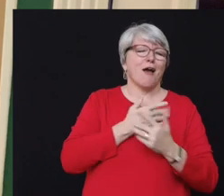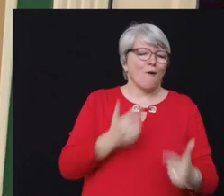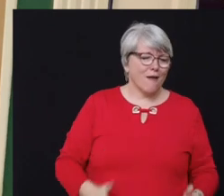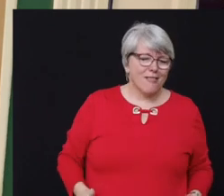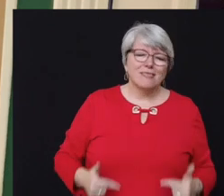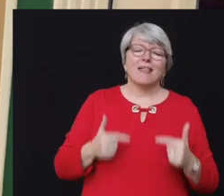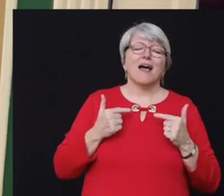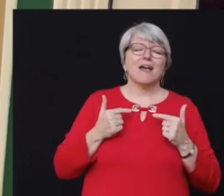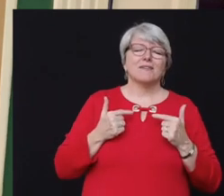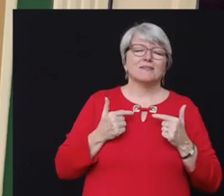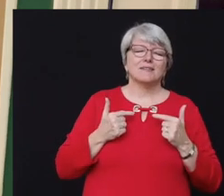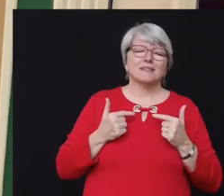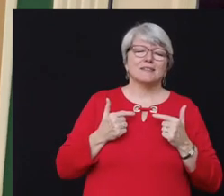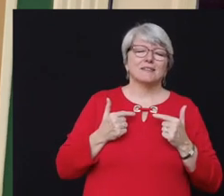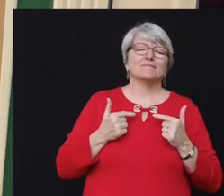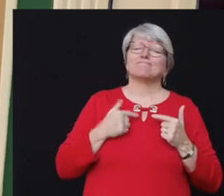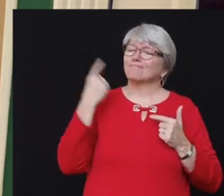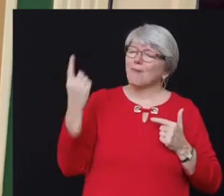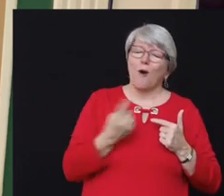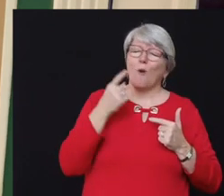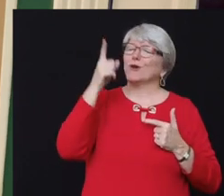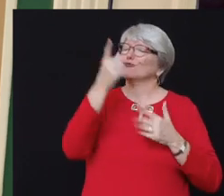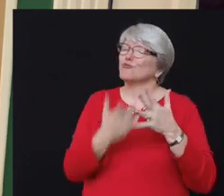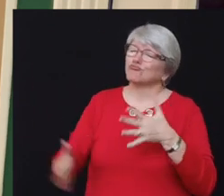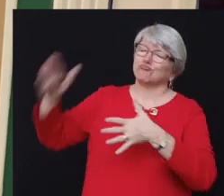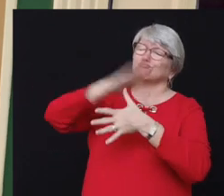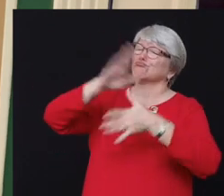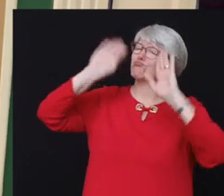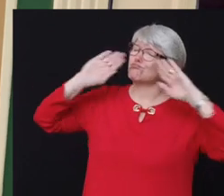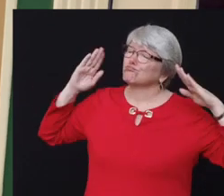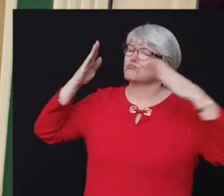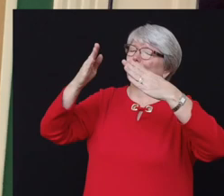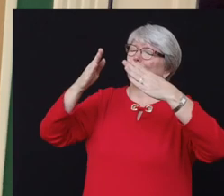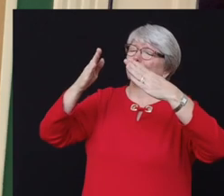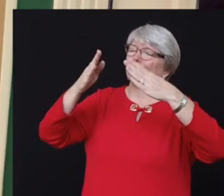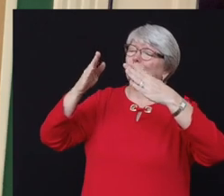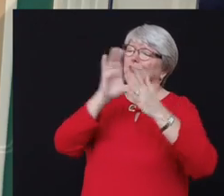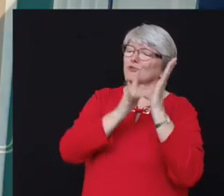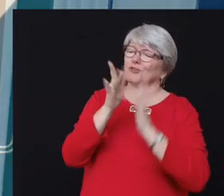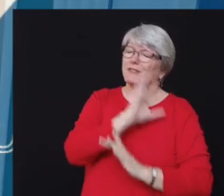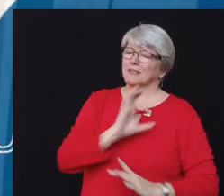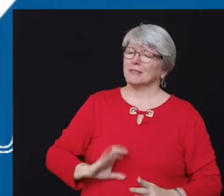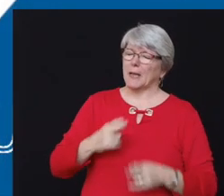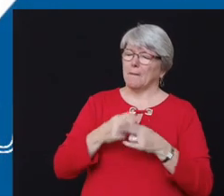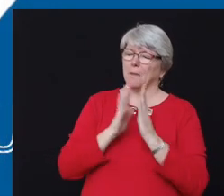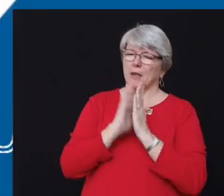lives, that we always put you as the centerpiece of our lives. In Christ's name, amen.